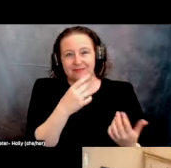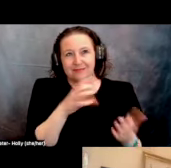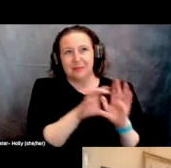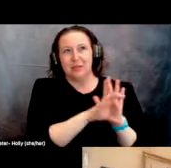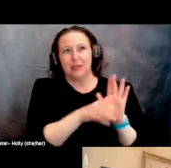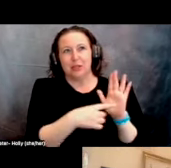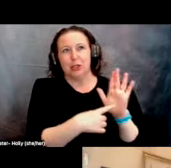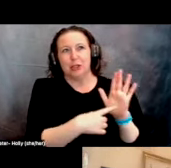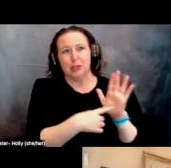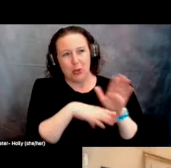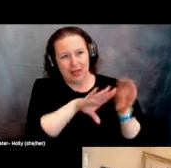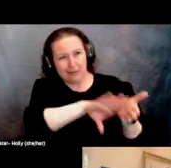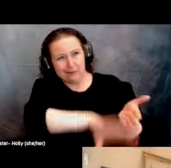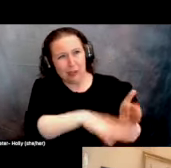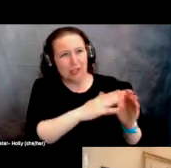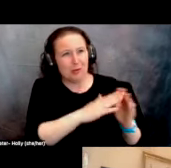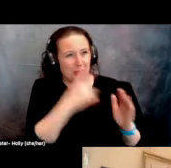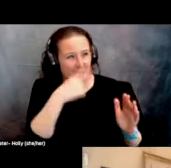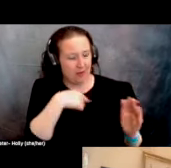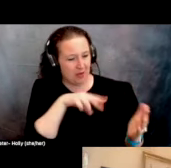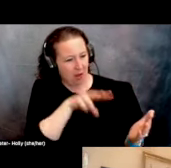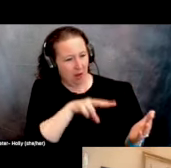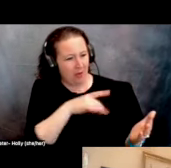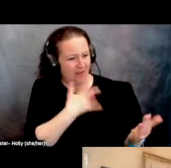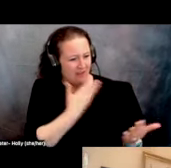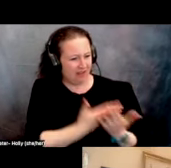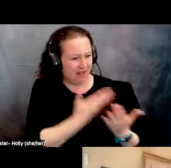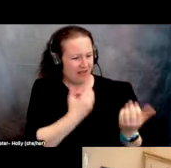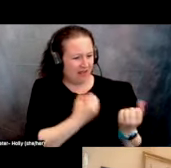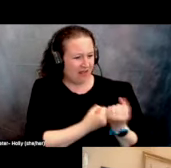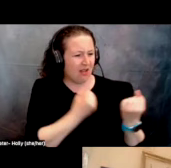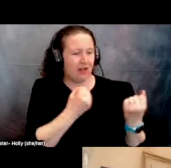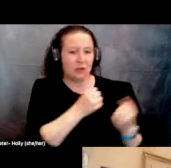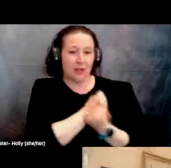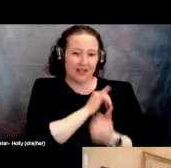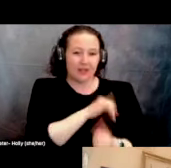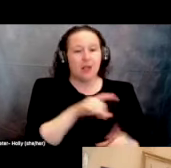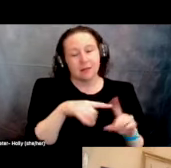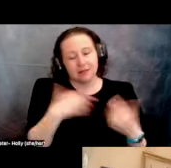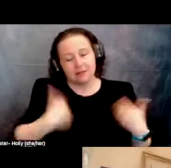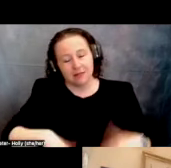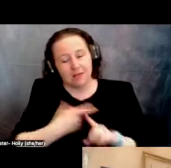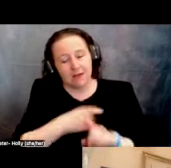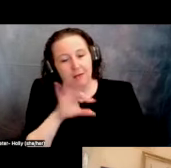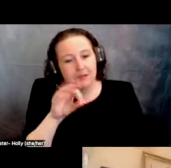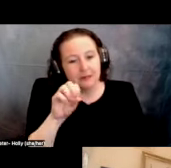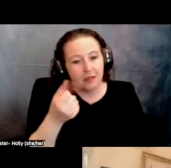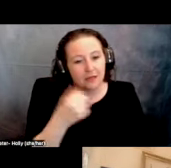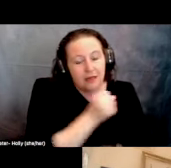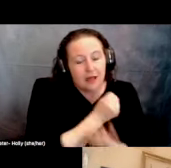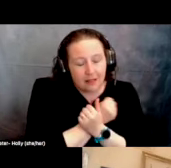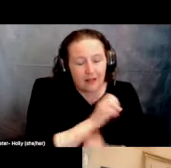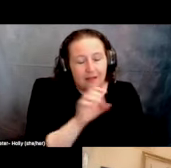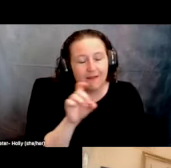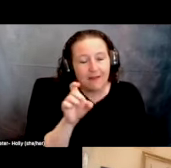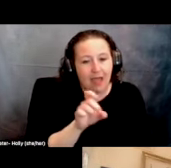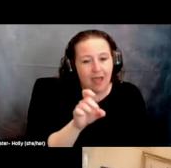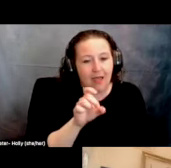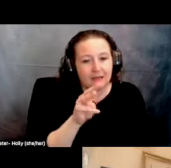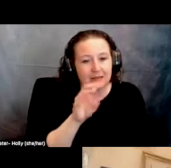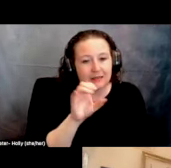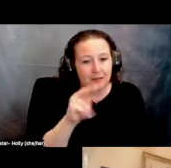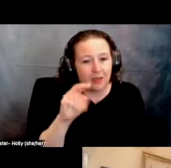me on paper and validated me. So really love them. Plus 90s kid, definitely love the X-Men cartoon. And with that, when I